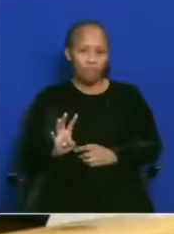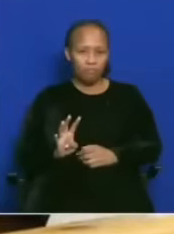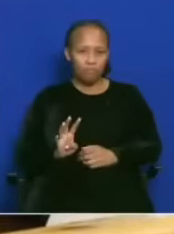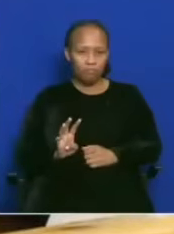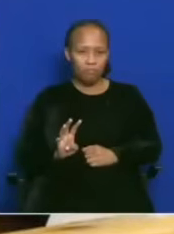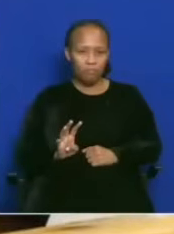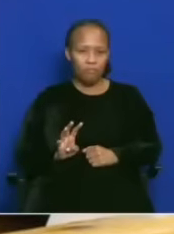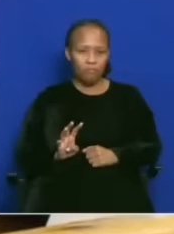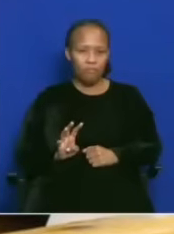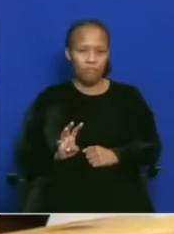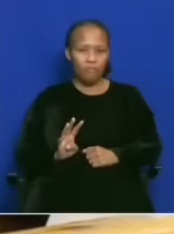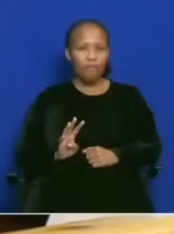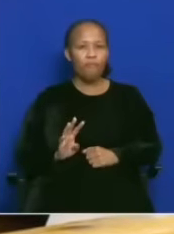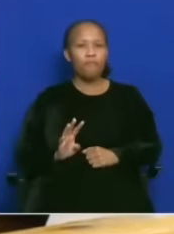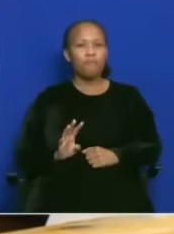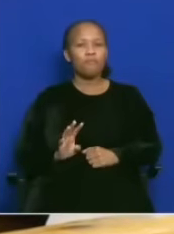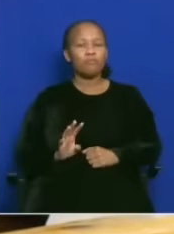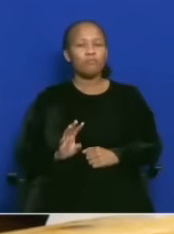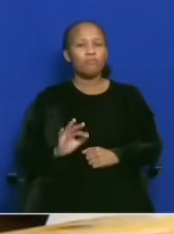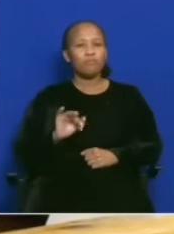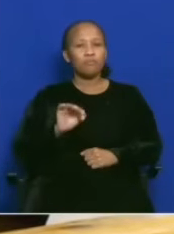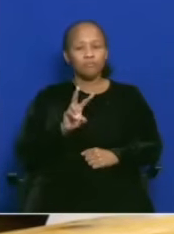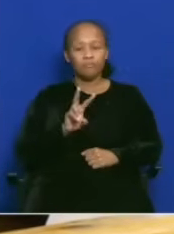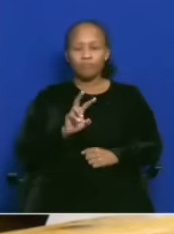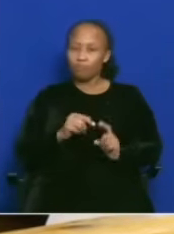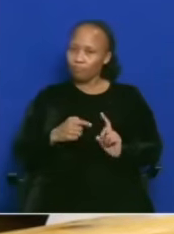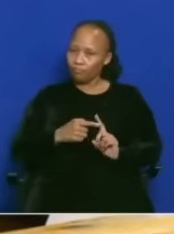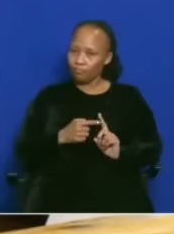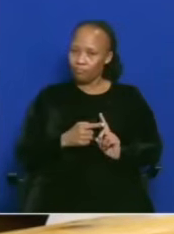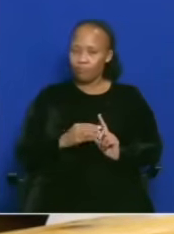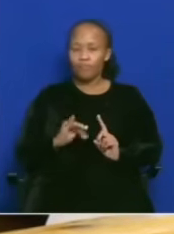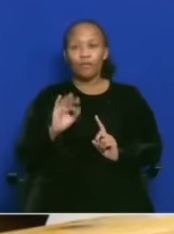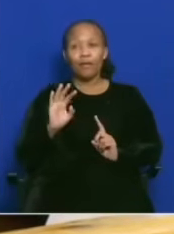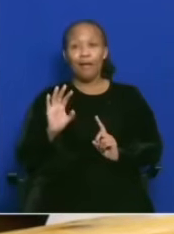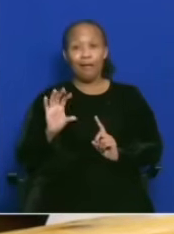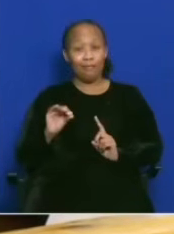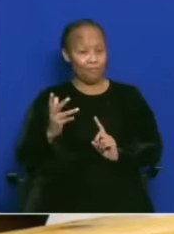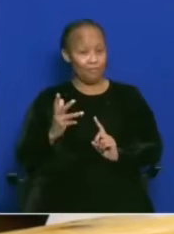Mr. Valley asks on chat number 6,